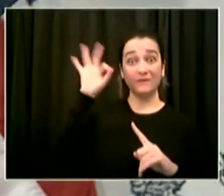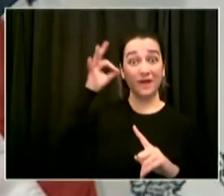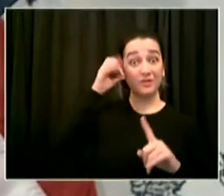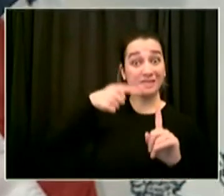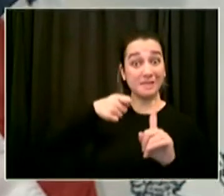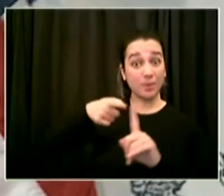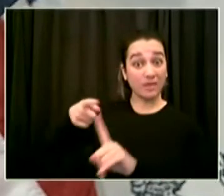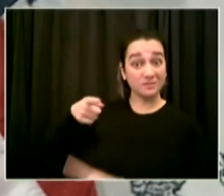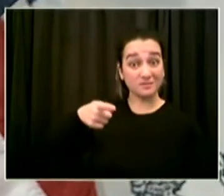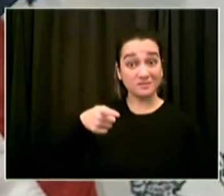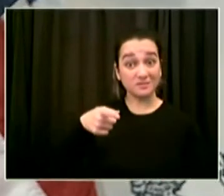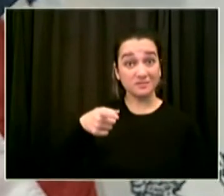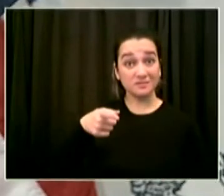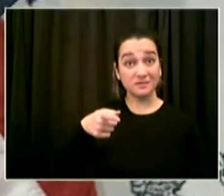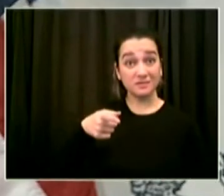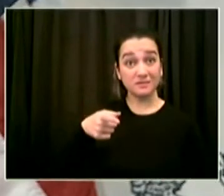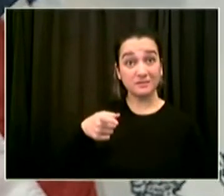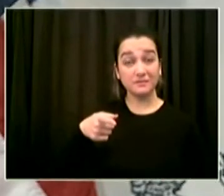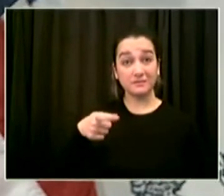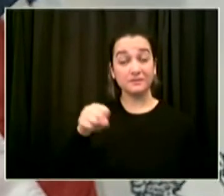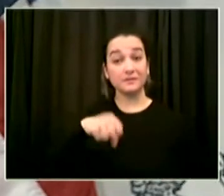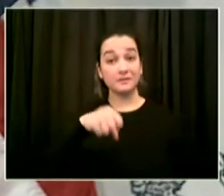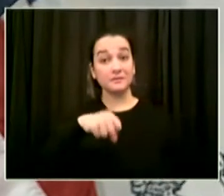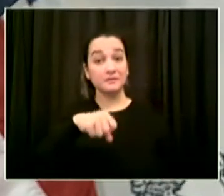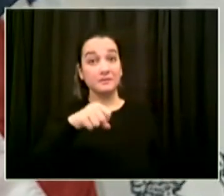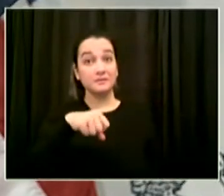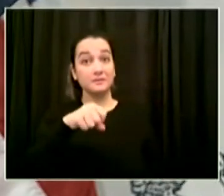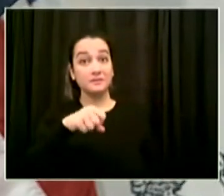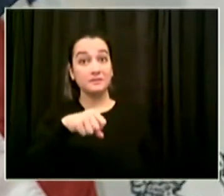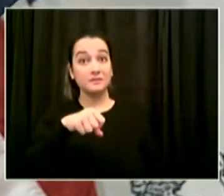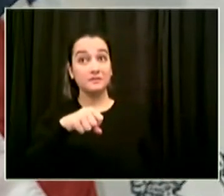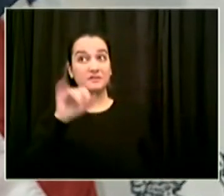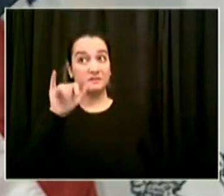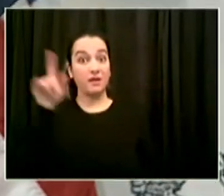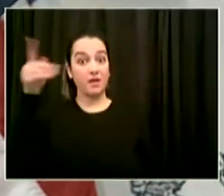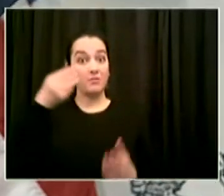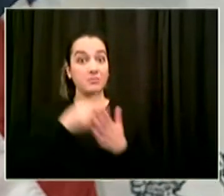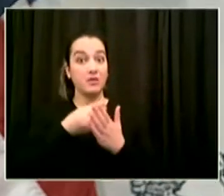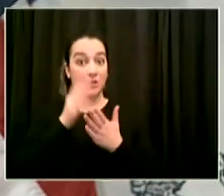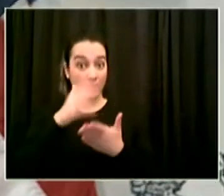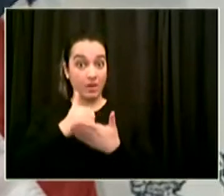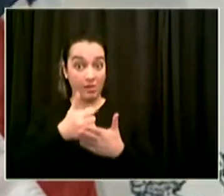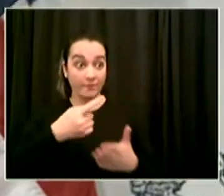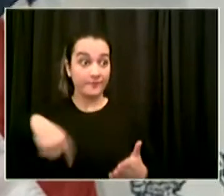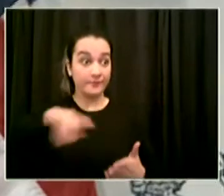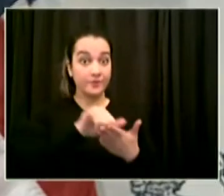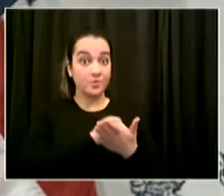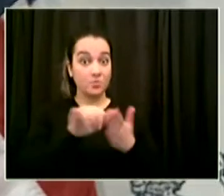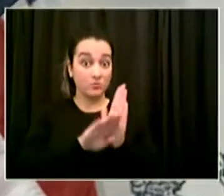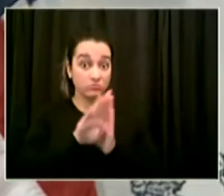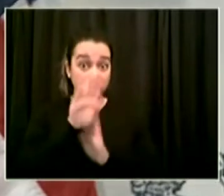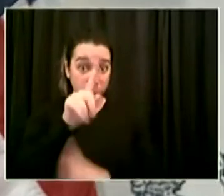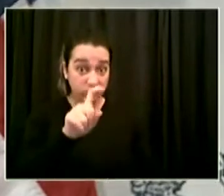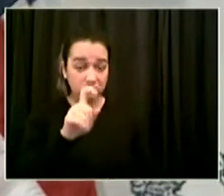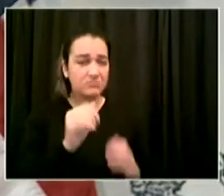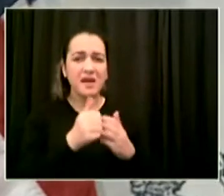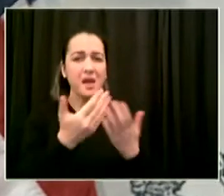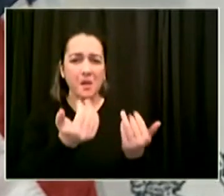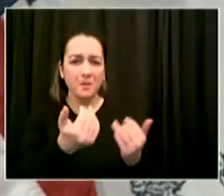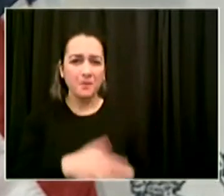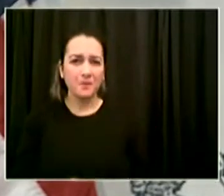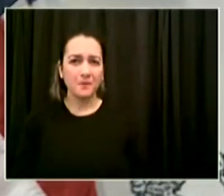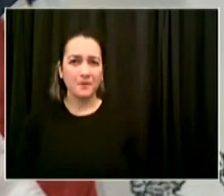was going to say the $1 million question. I think it's the multi-billion-dollar question. So look, the next stimulus has